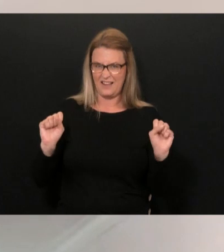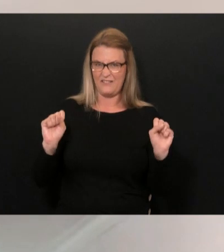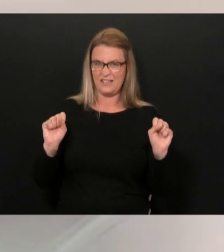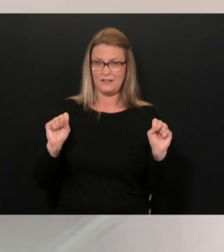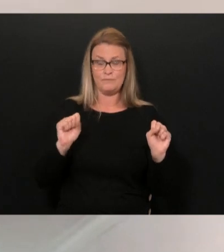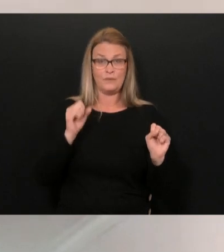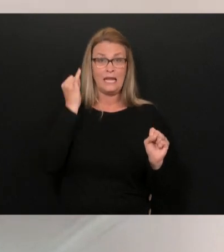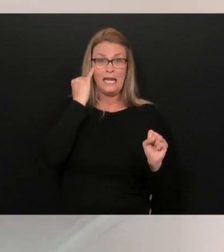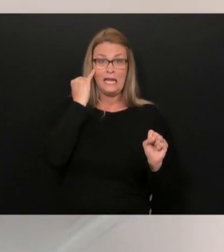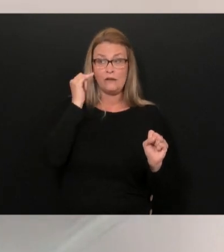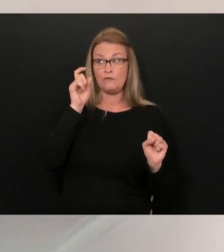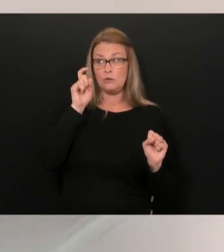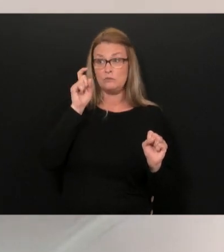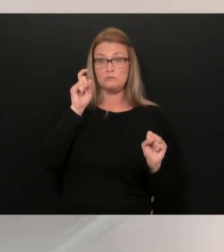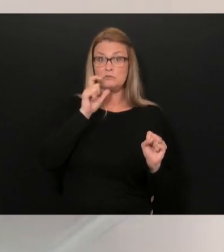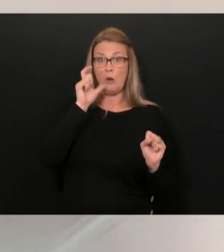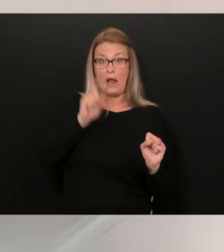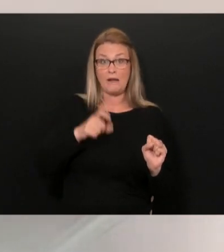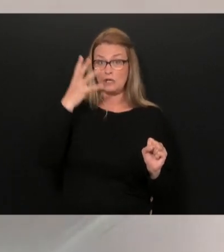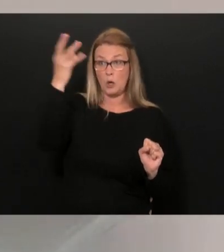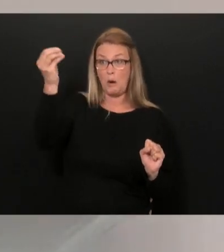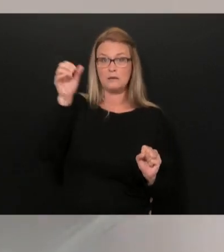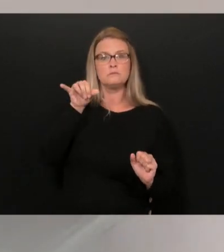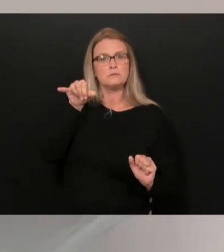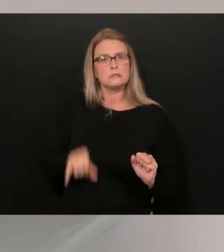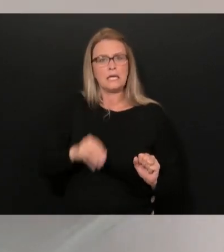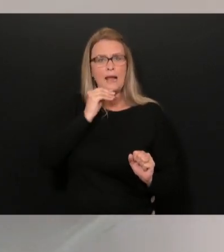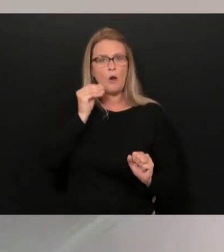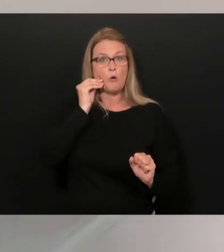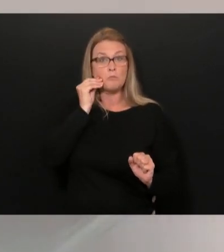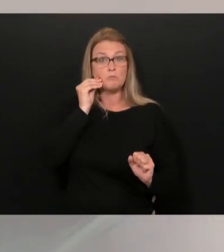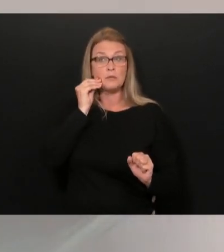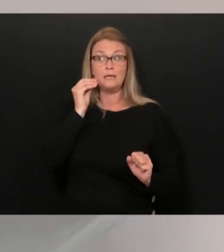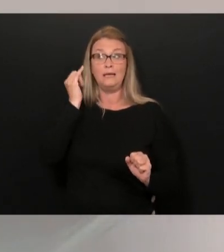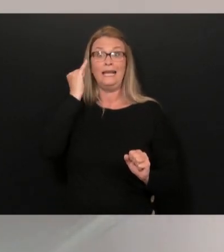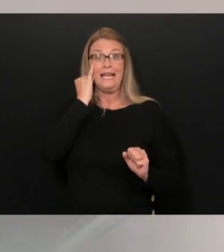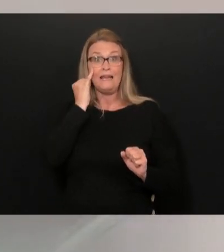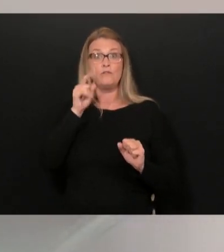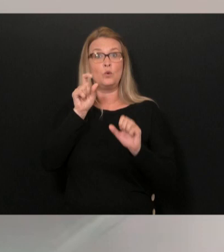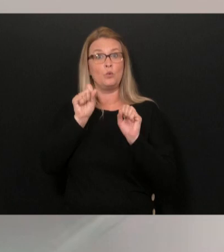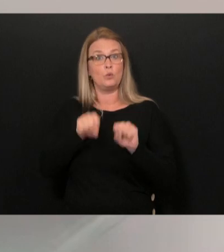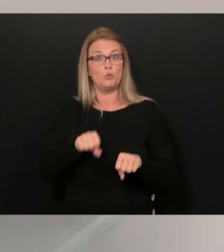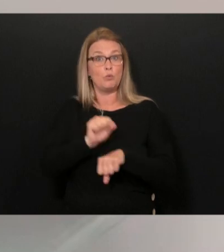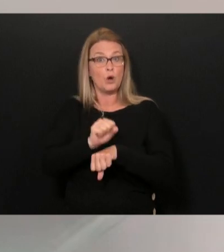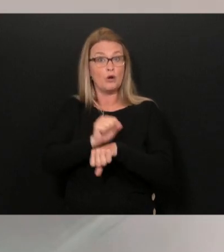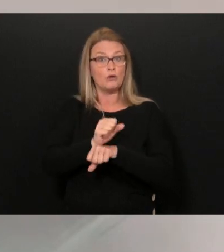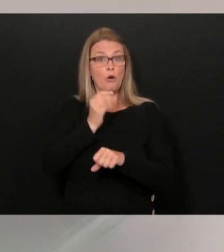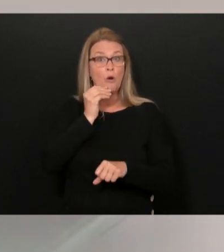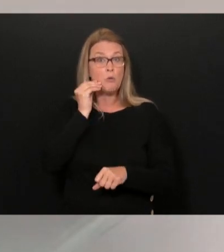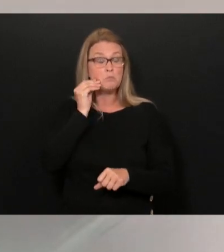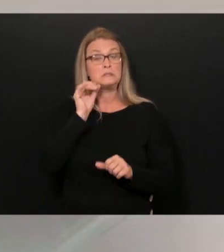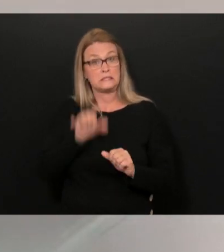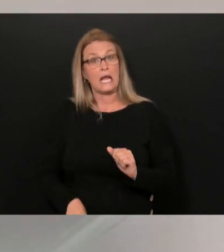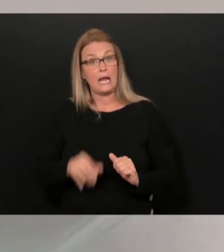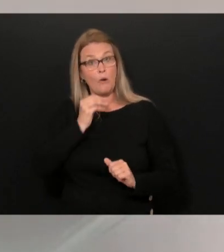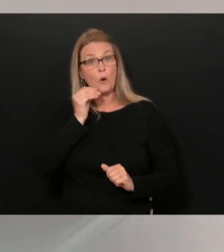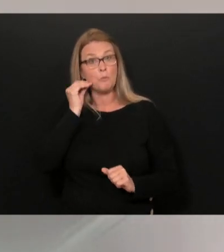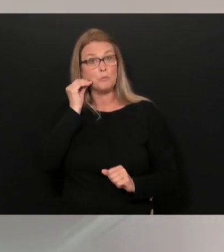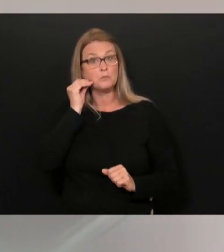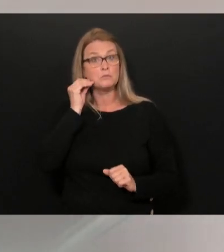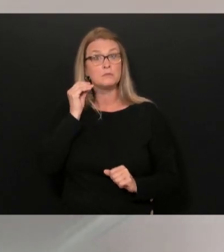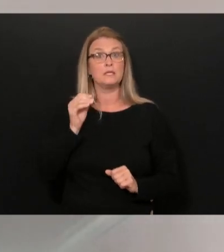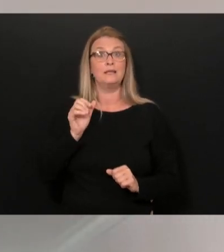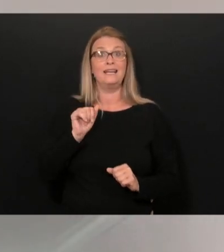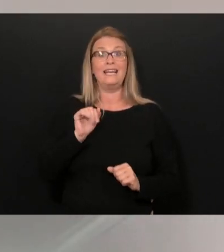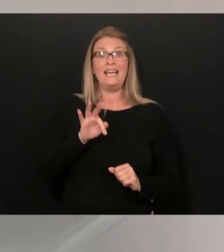outside, then be at home. It means that if you can work from home, continue to do that. It means if you go outside